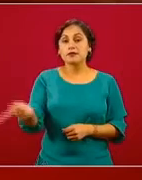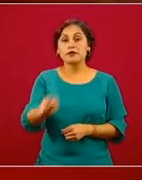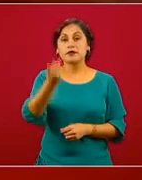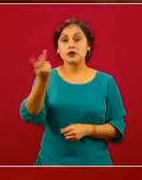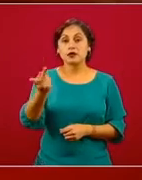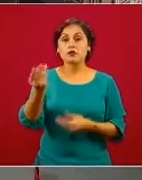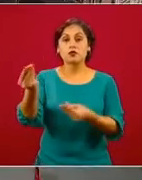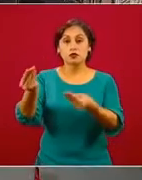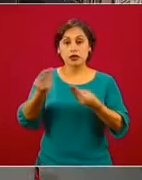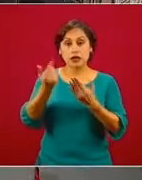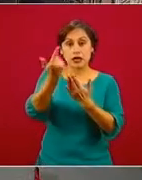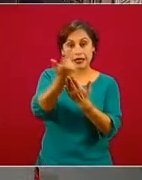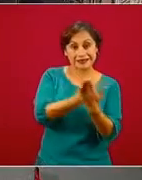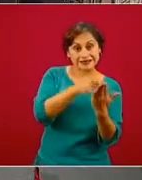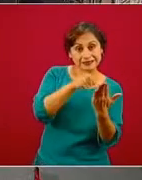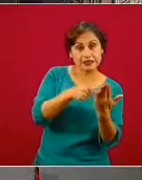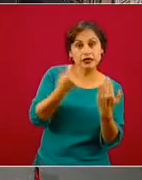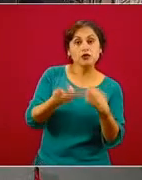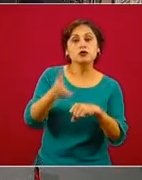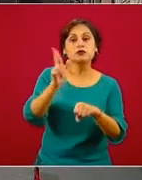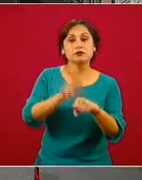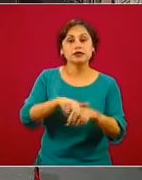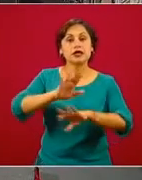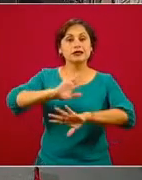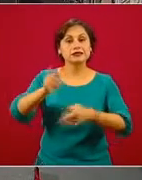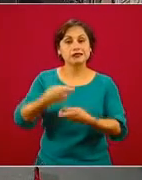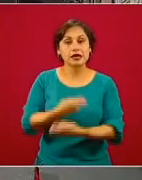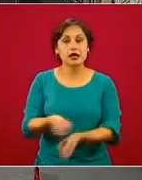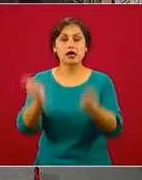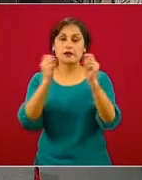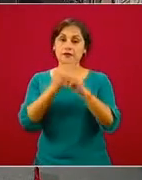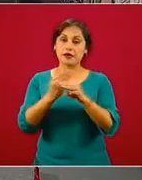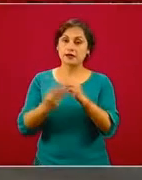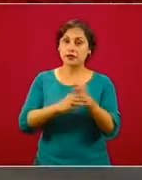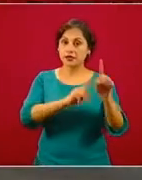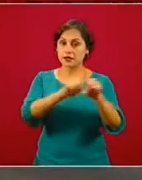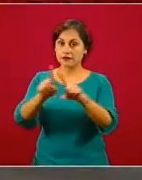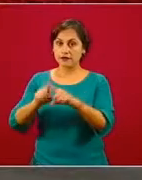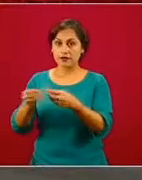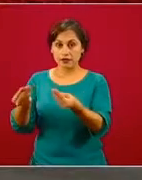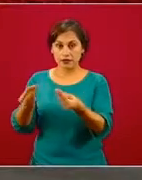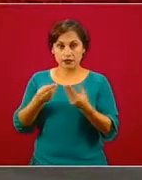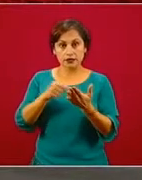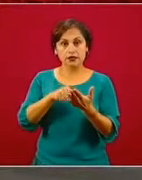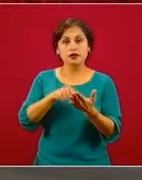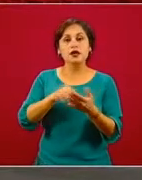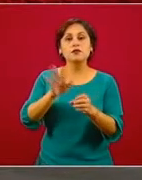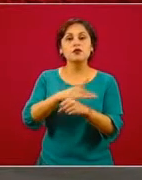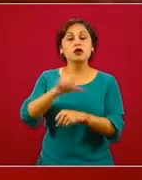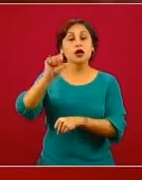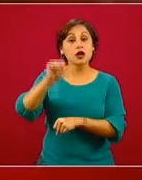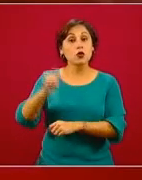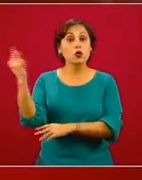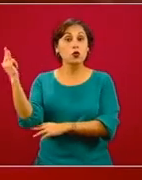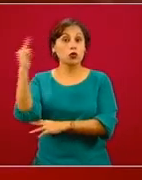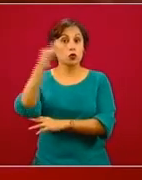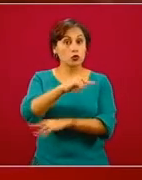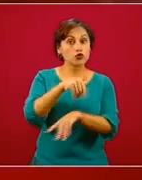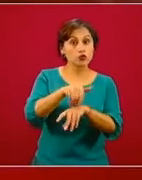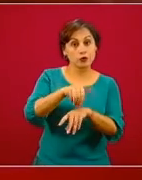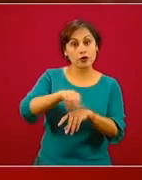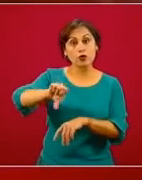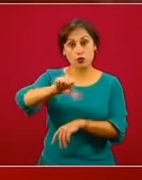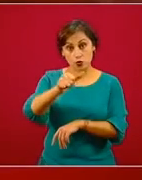search this equipment from legal using legal means and legally protect themselves so they can stop